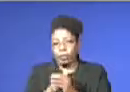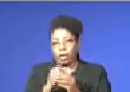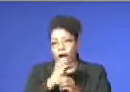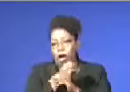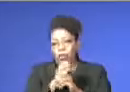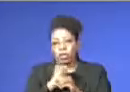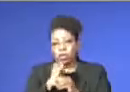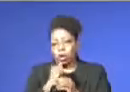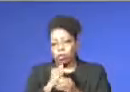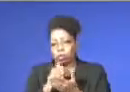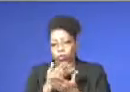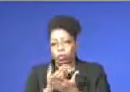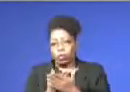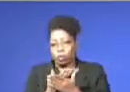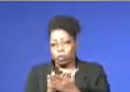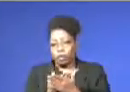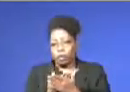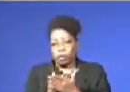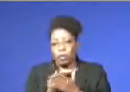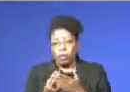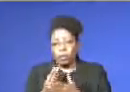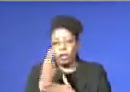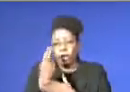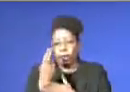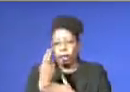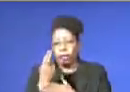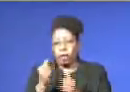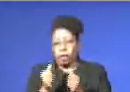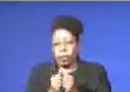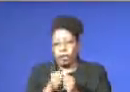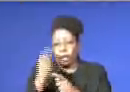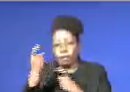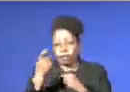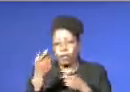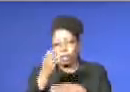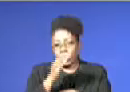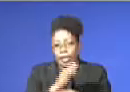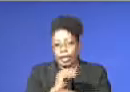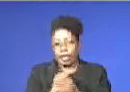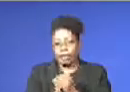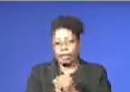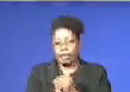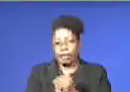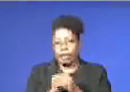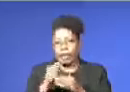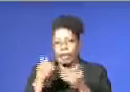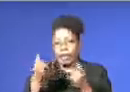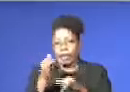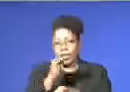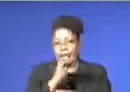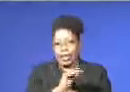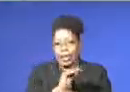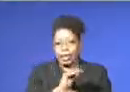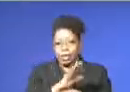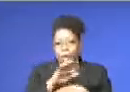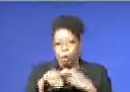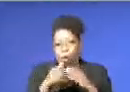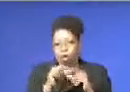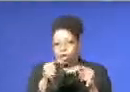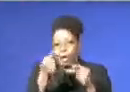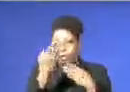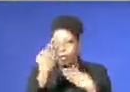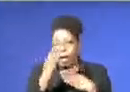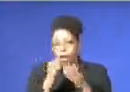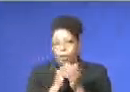we had enough to come up with the victory tonight. And in the nightcap, this would also be all Grand Bahama